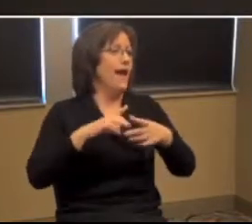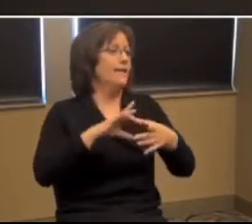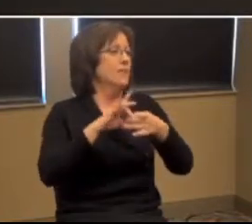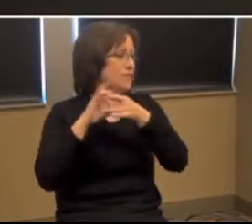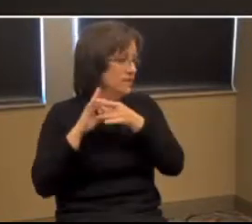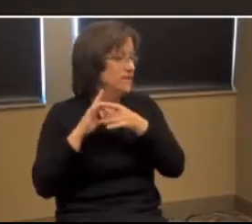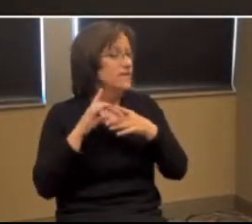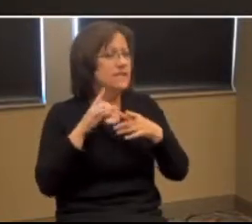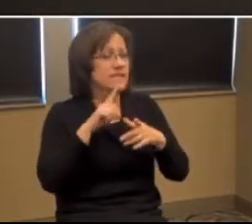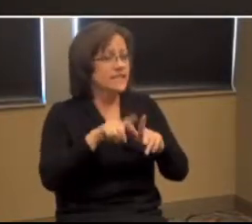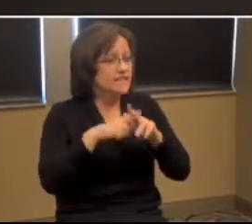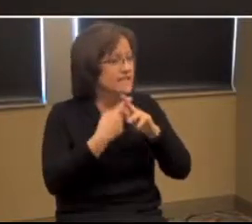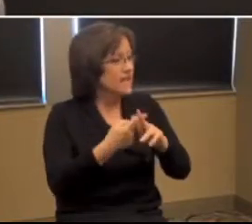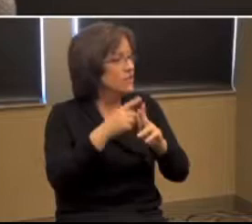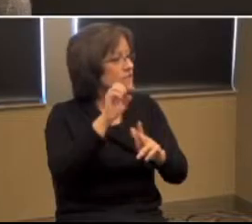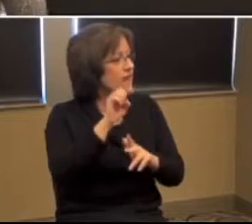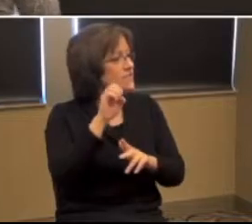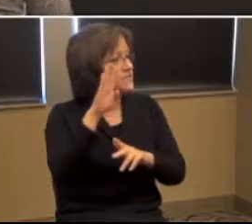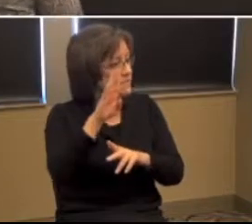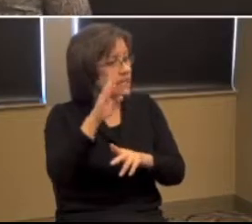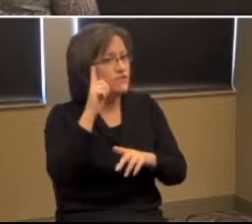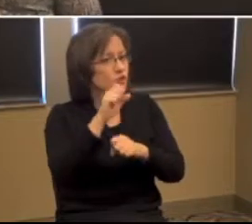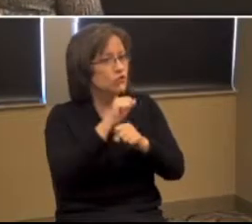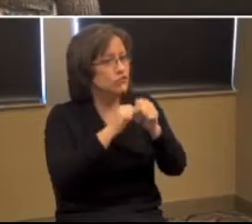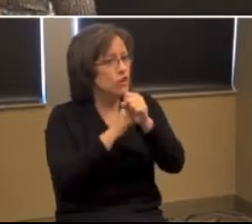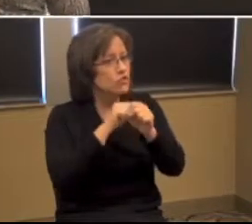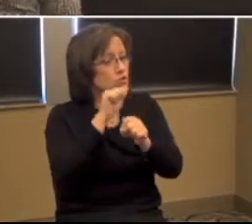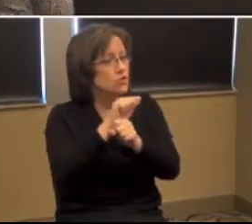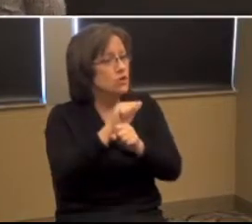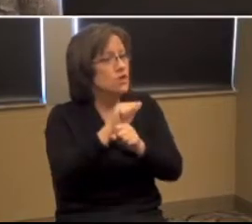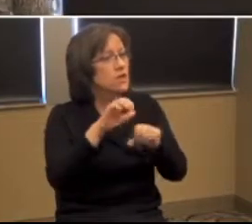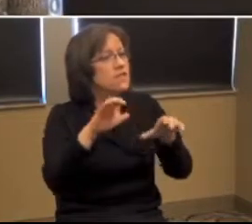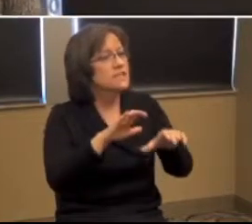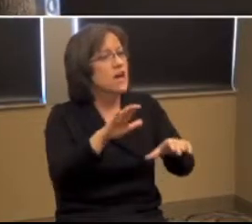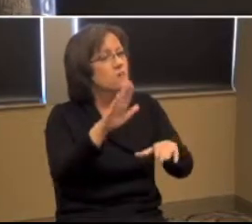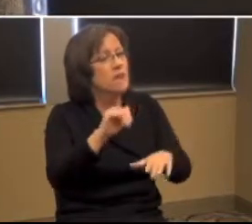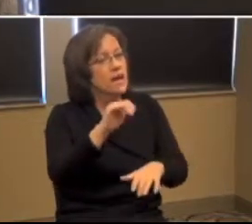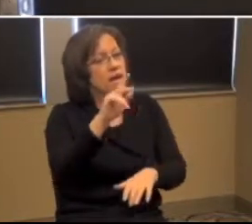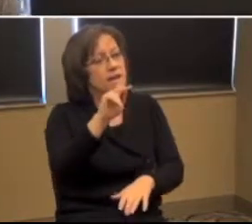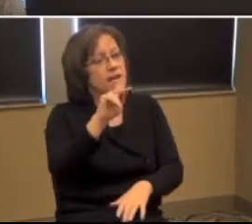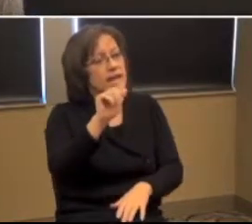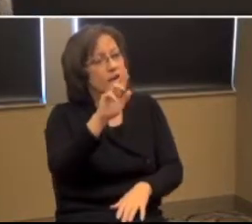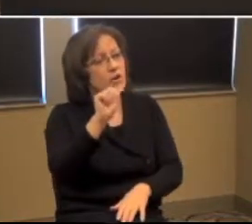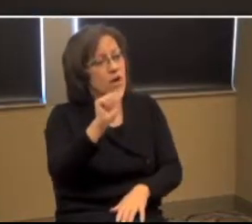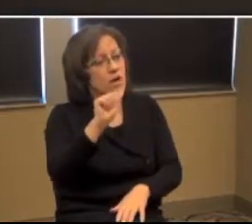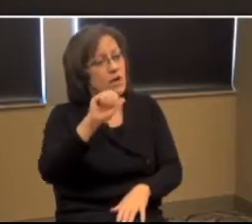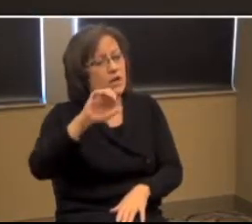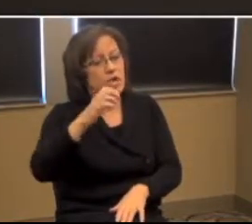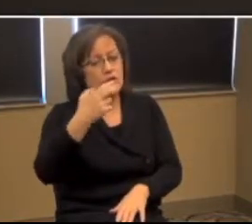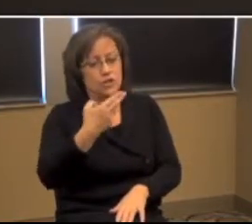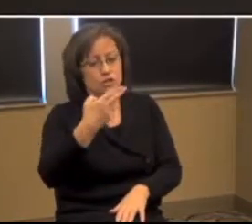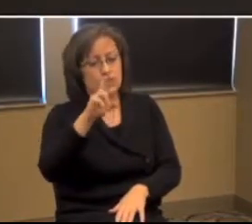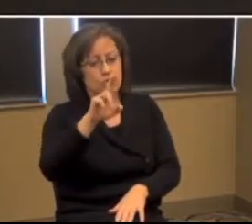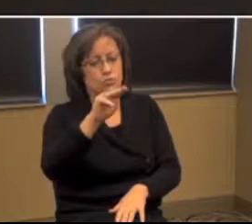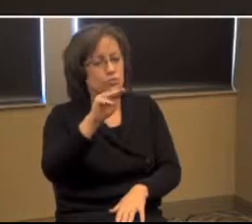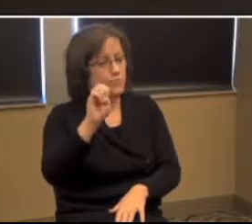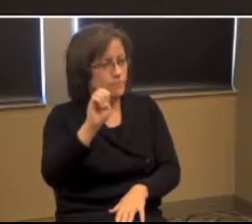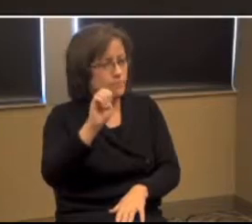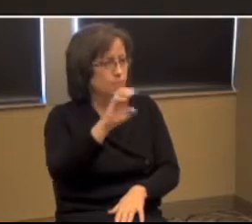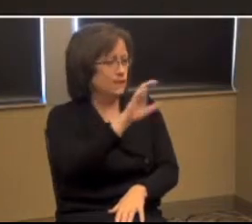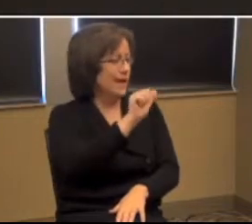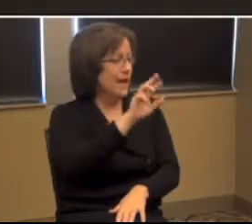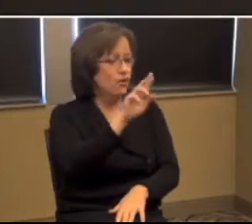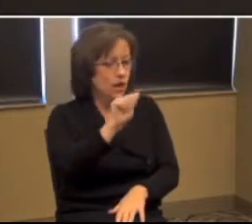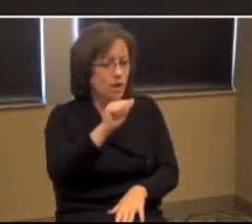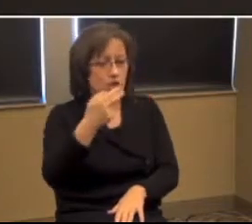evidence base for structured work systems. It was done by Kara Hume, H-U-M-E, was her dissertation